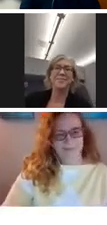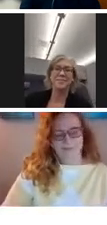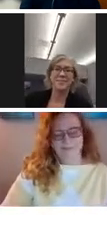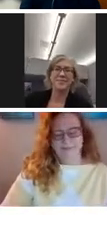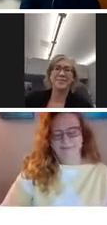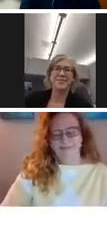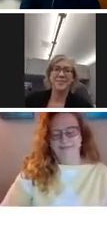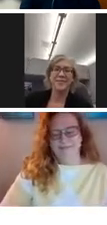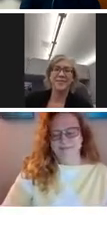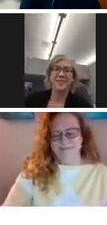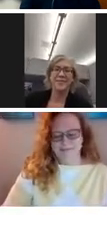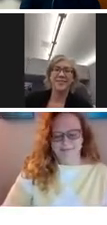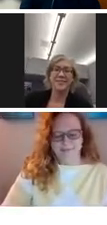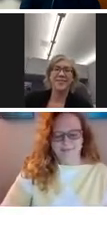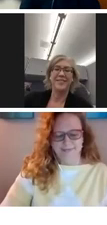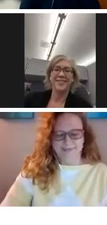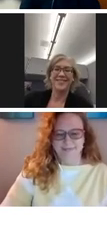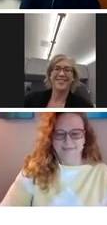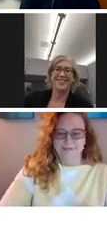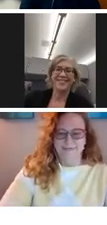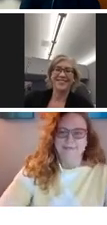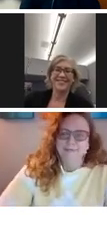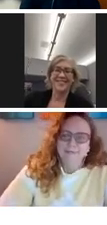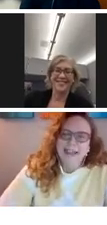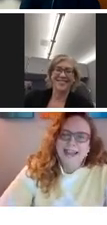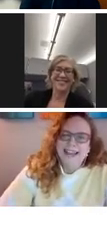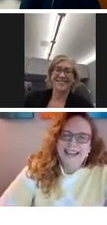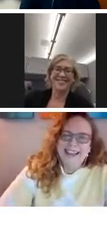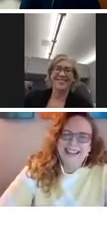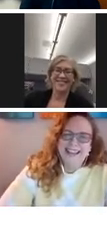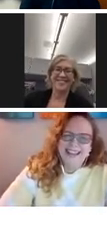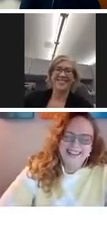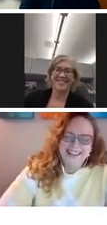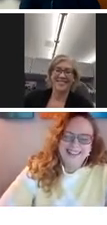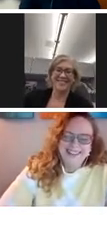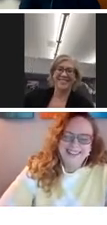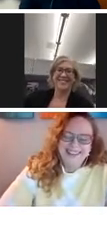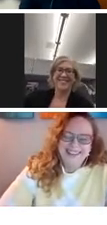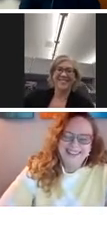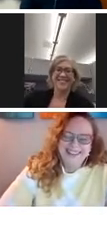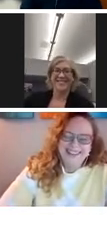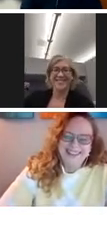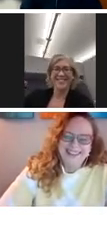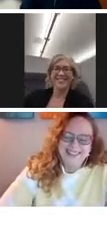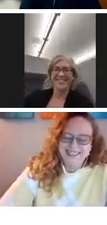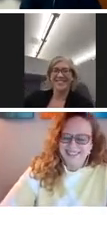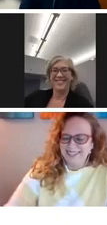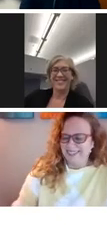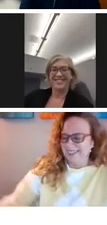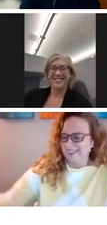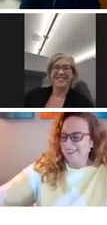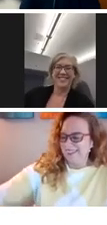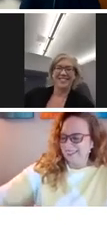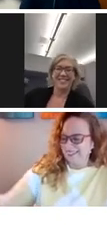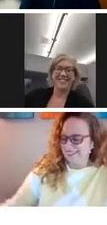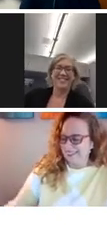so it seems like we've been together for 121 years. But I don't think it has, but we've known each other